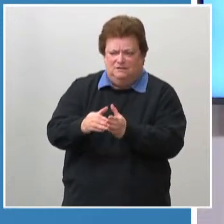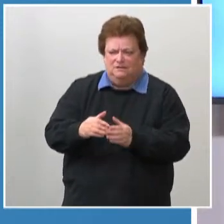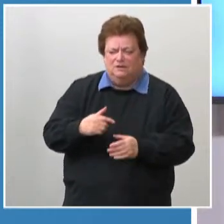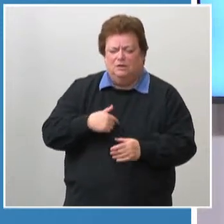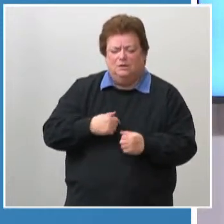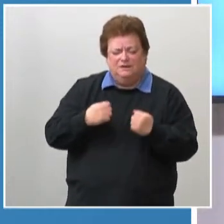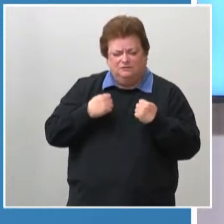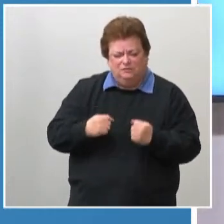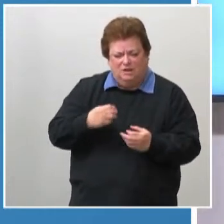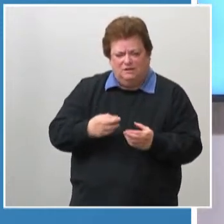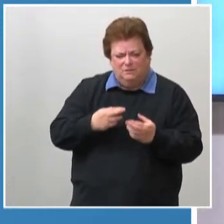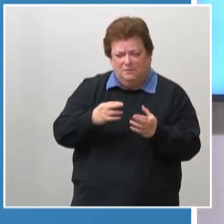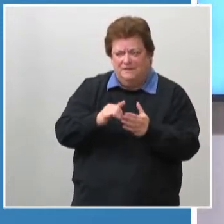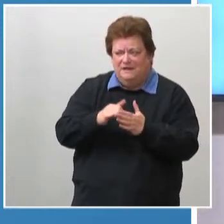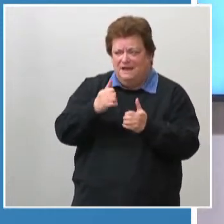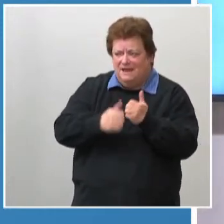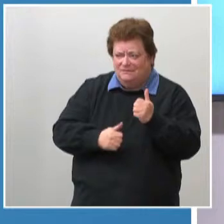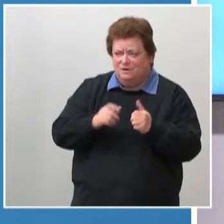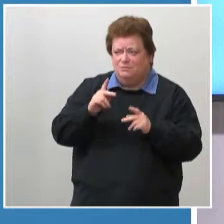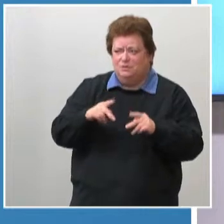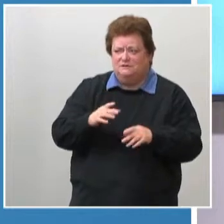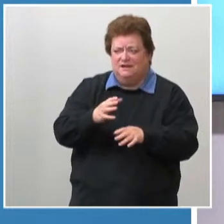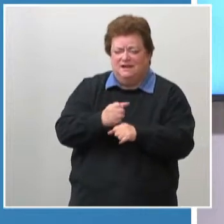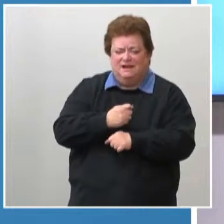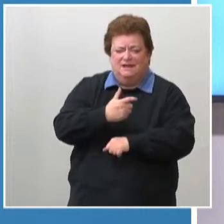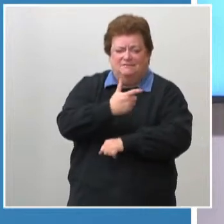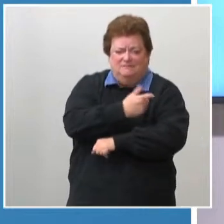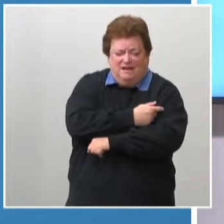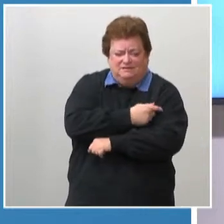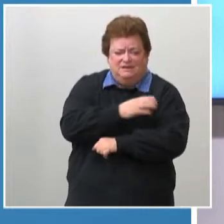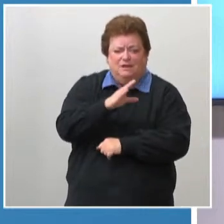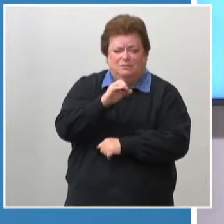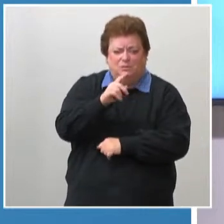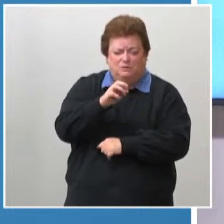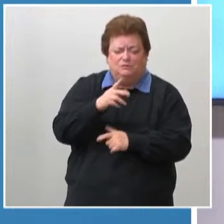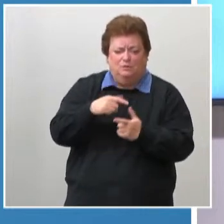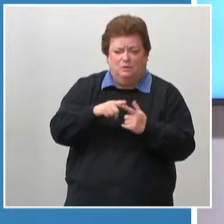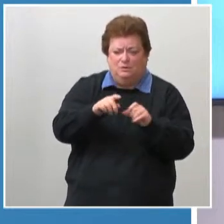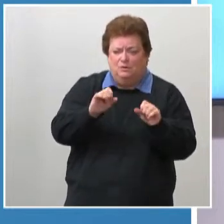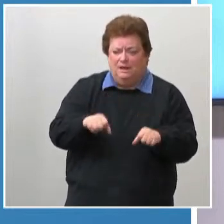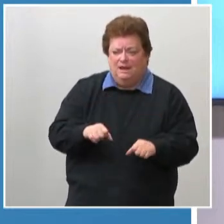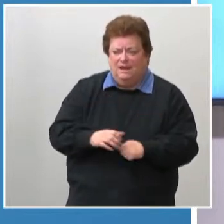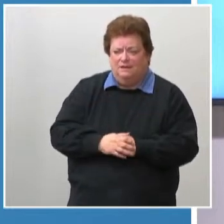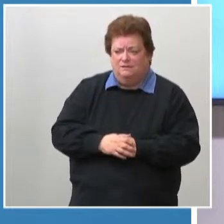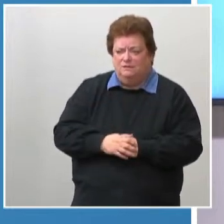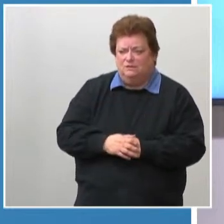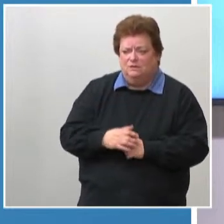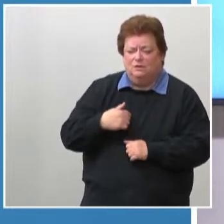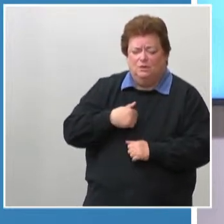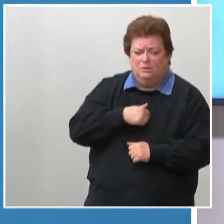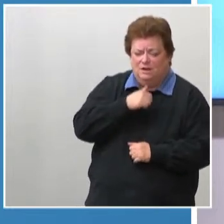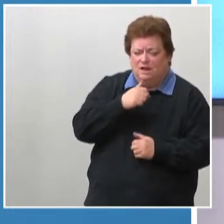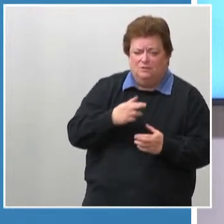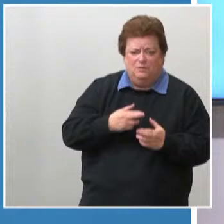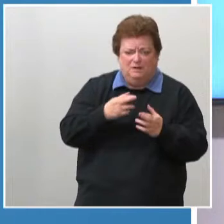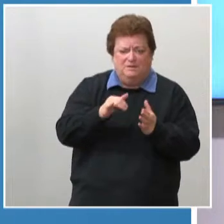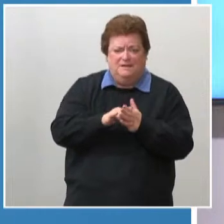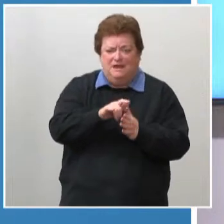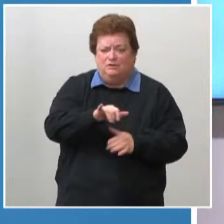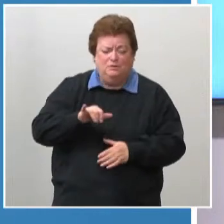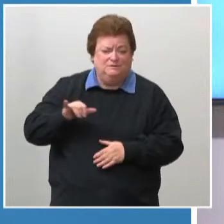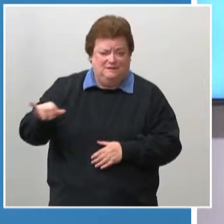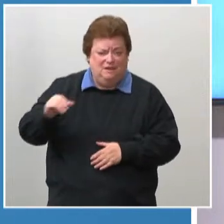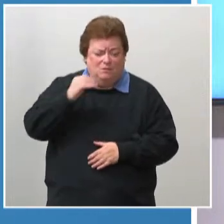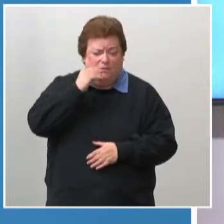strongly recommend that every person get vaccinated or boosted when eligible. We're no longer recommending that you stay